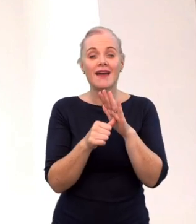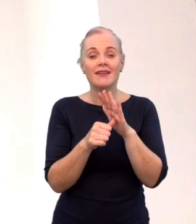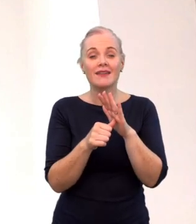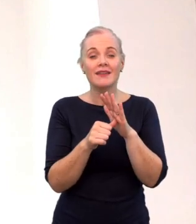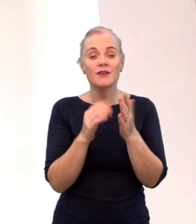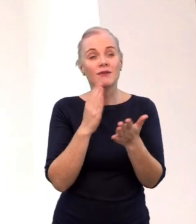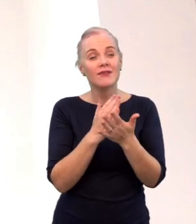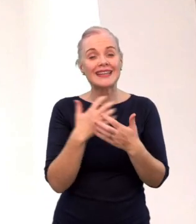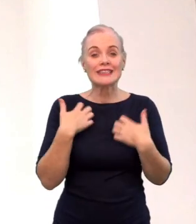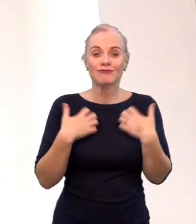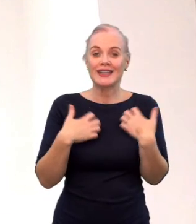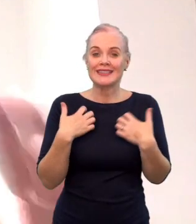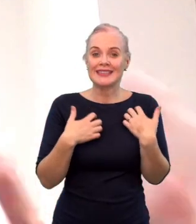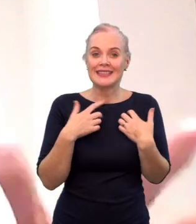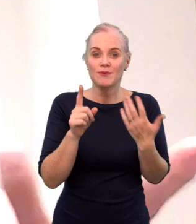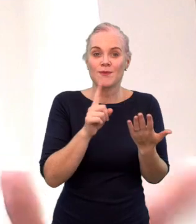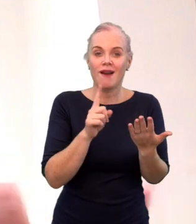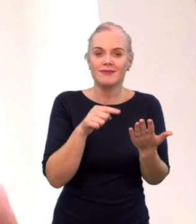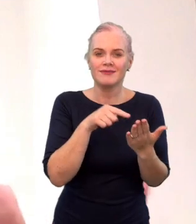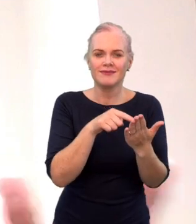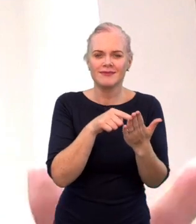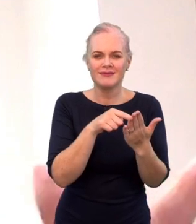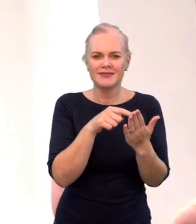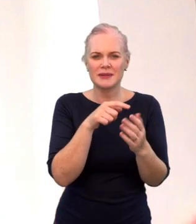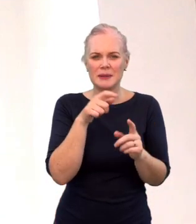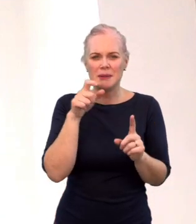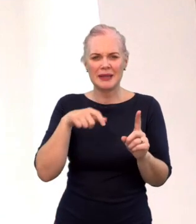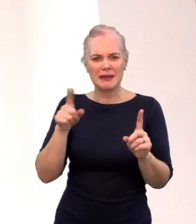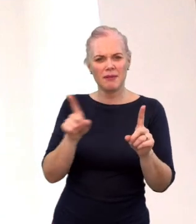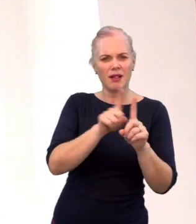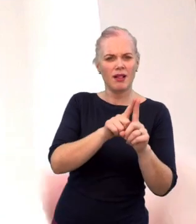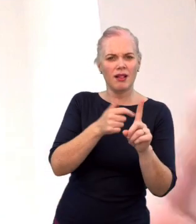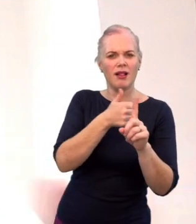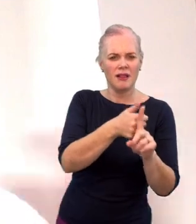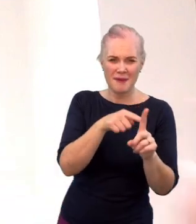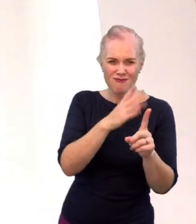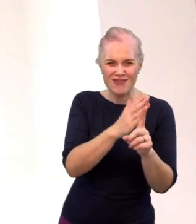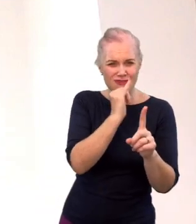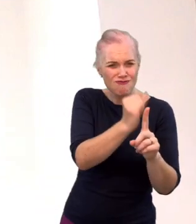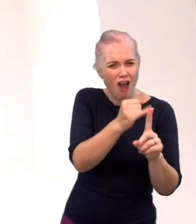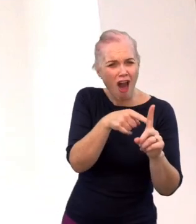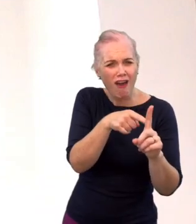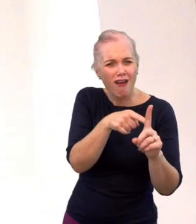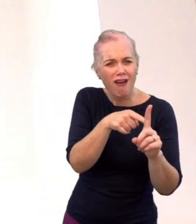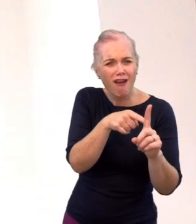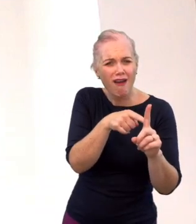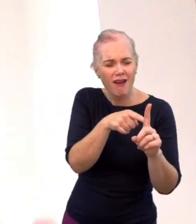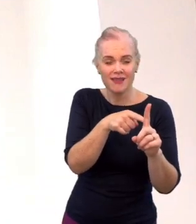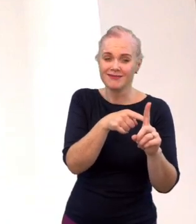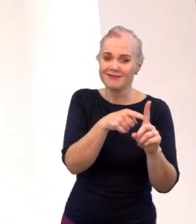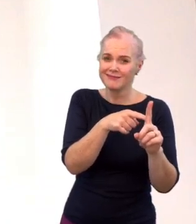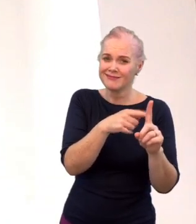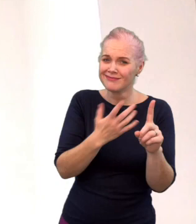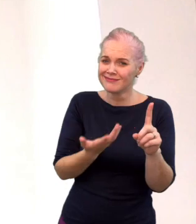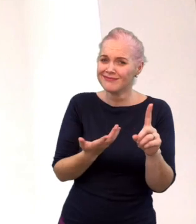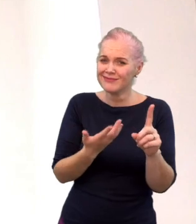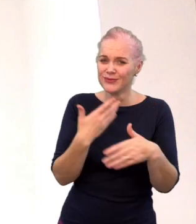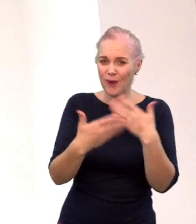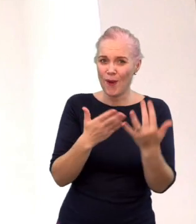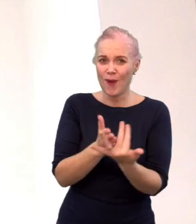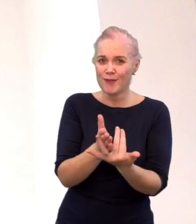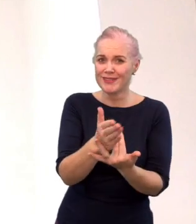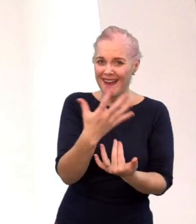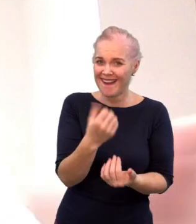Is one of the main things. So what's really interesting about her is, well, how do you still have people on her side when actually she's really out of order